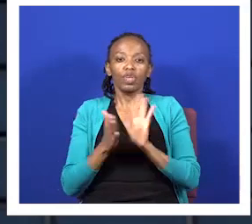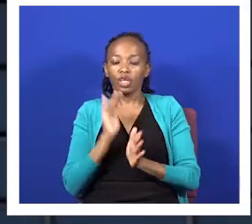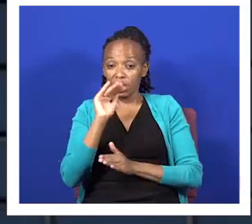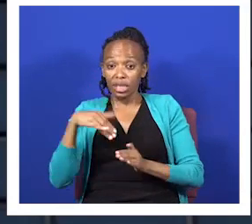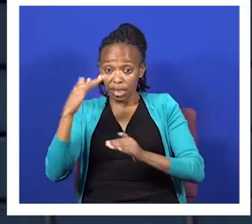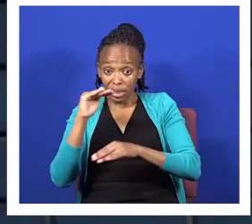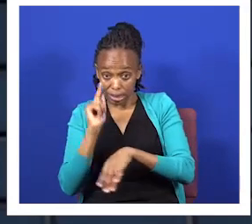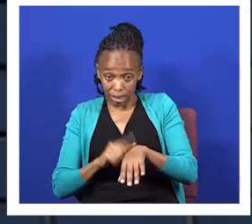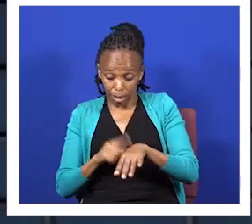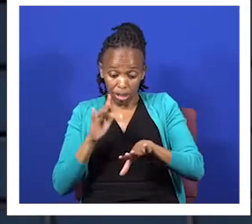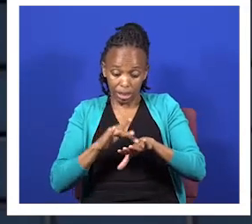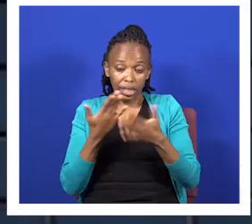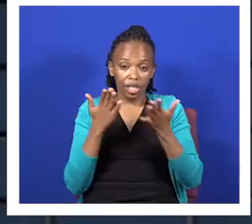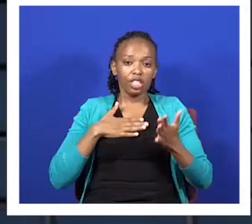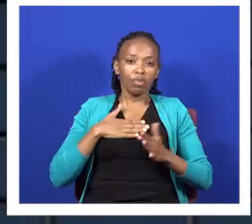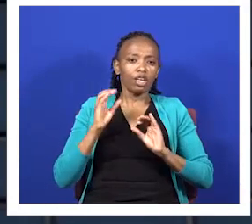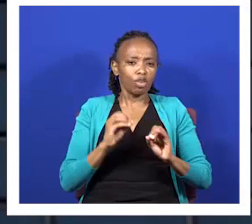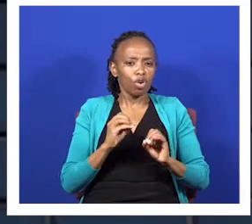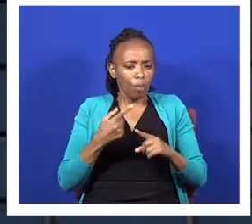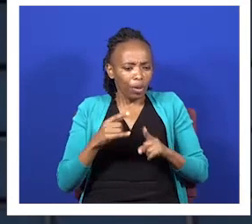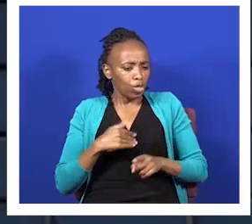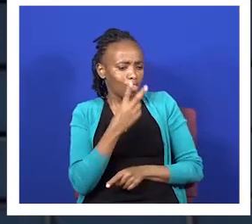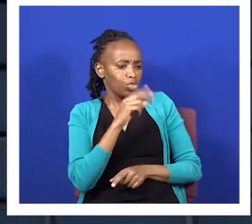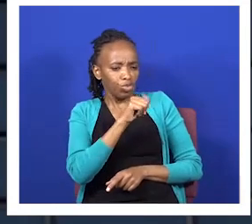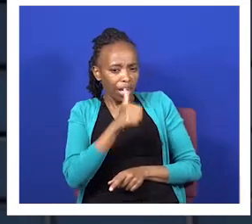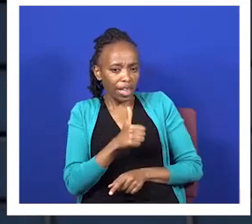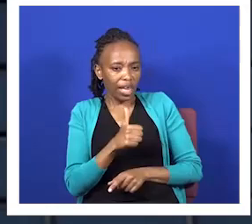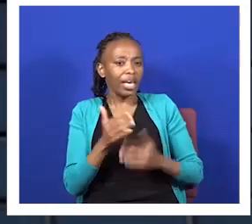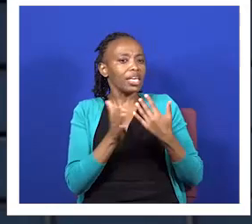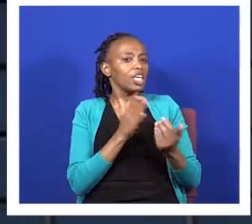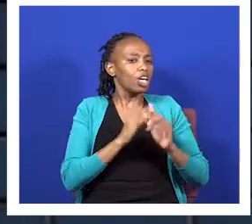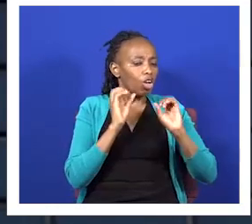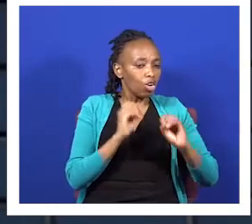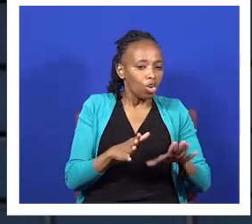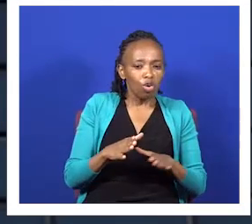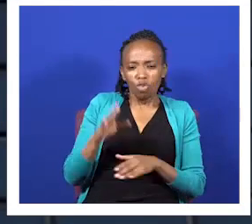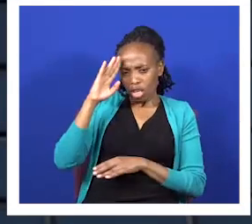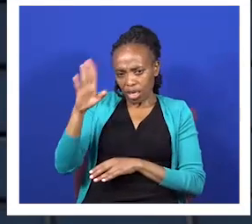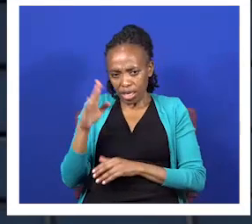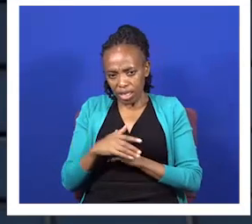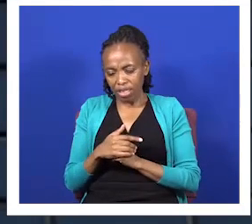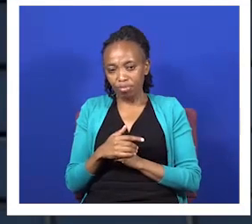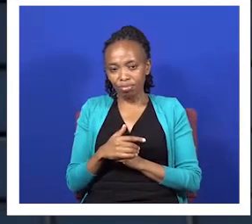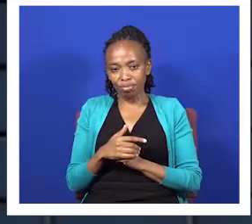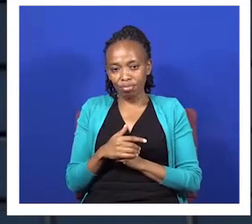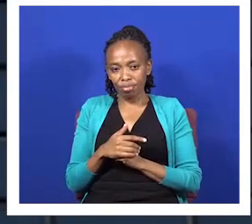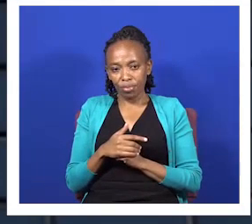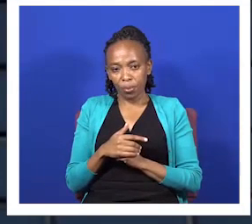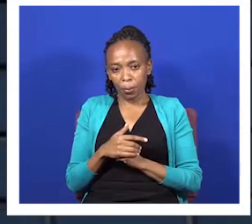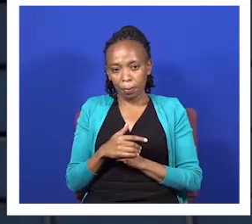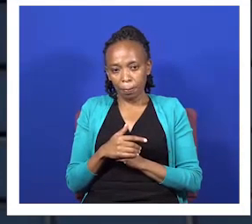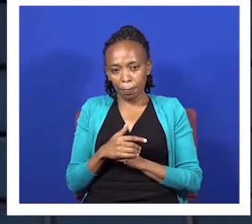time, please don't touch my things. But Charlie, you have two other pencils. I don't care. You're not a good hey, friend. Hey, hey, hey,